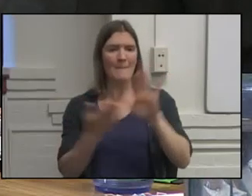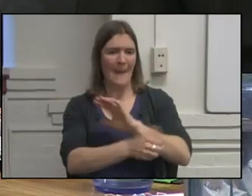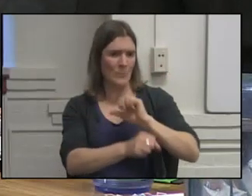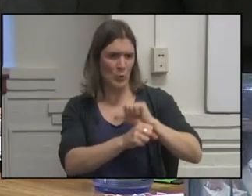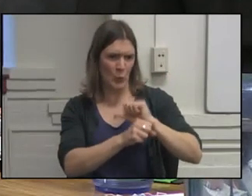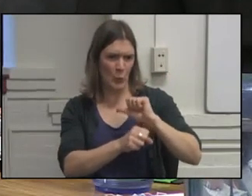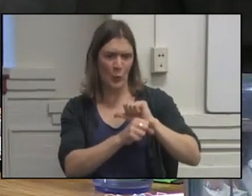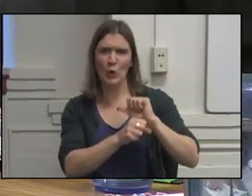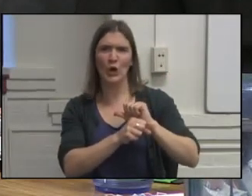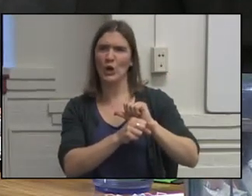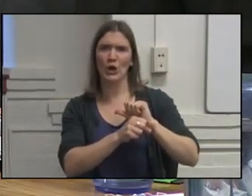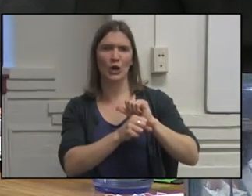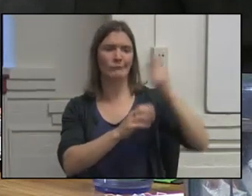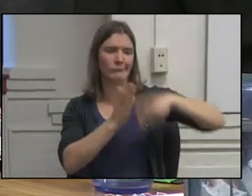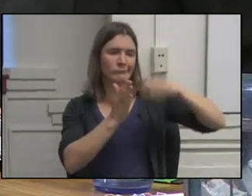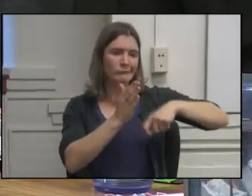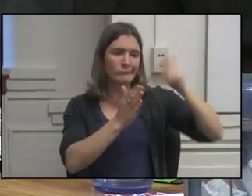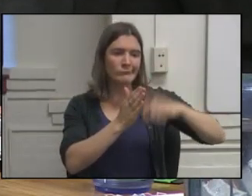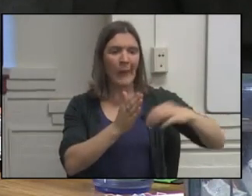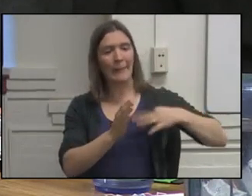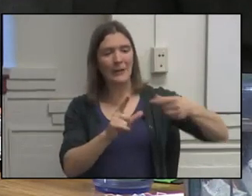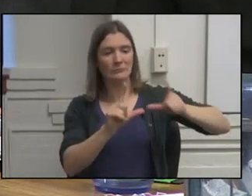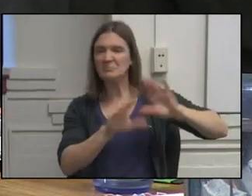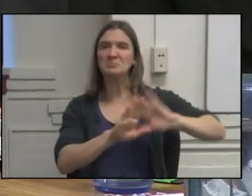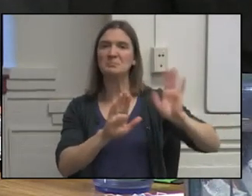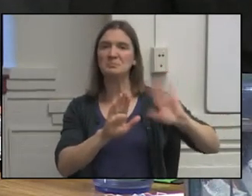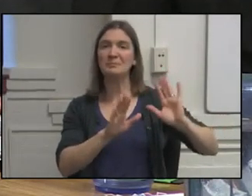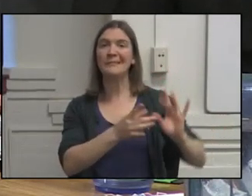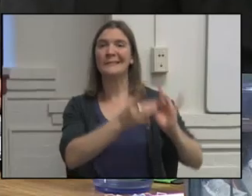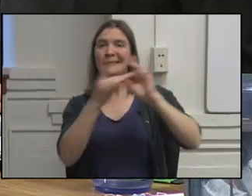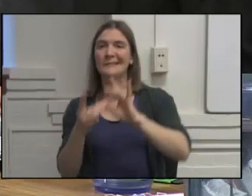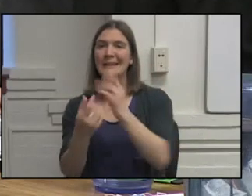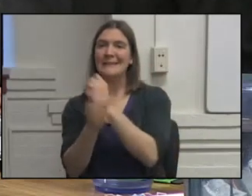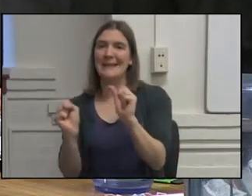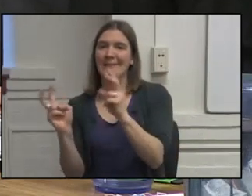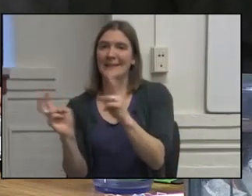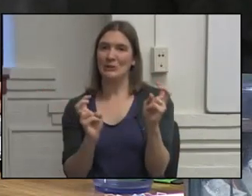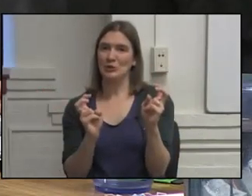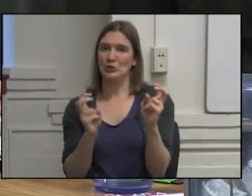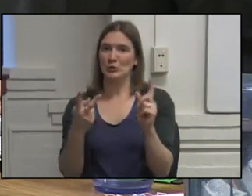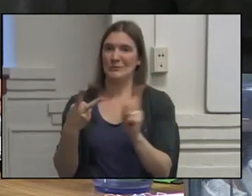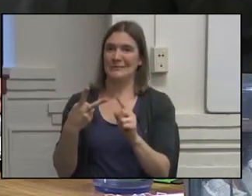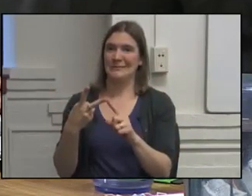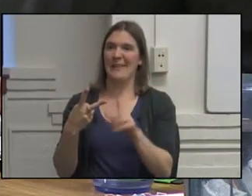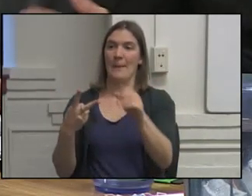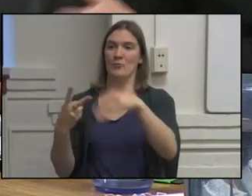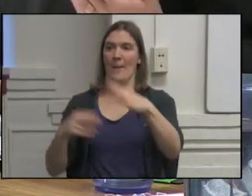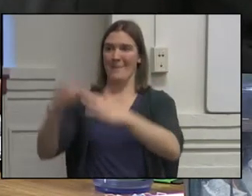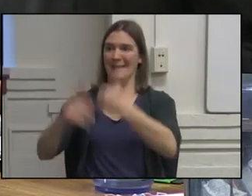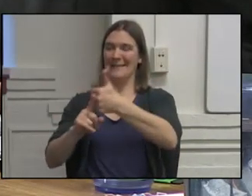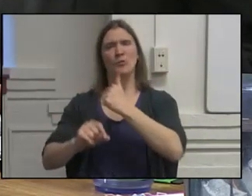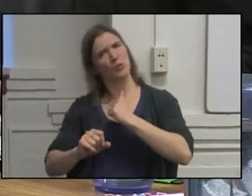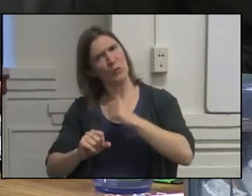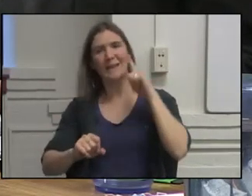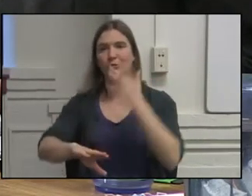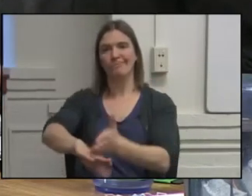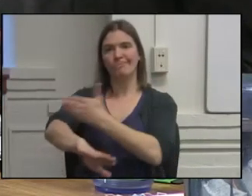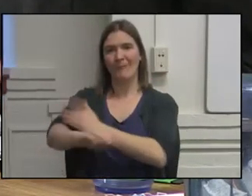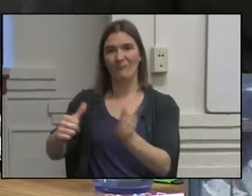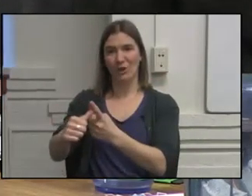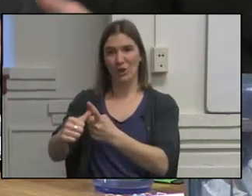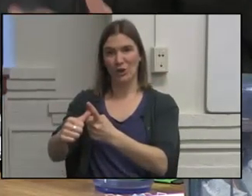paperwork related to the liquor license itself, but rather related to some safety issues that were identified at the property that need to be remedied in order